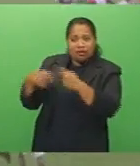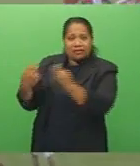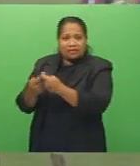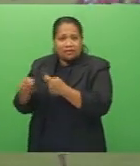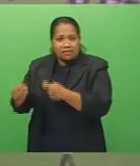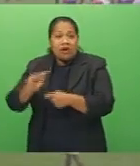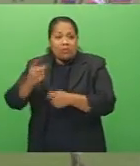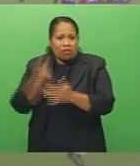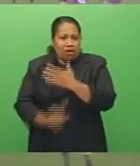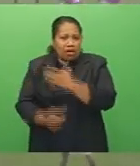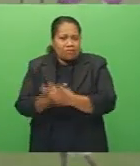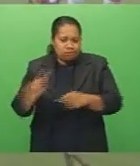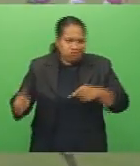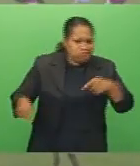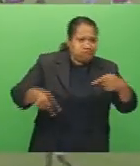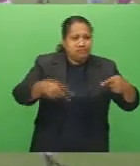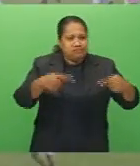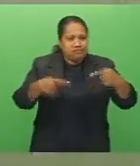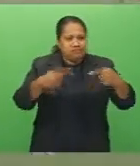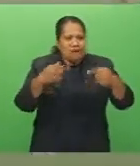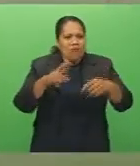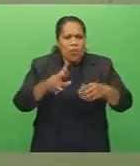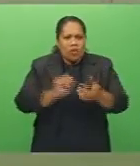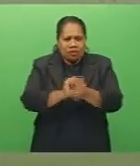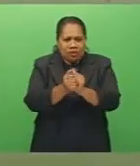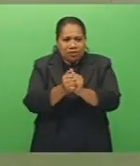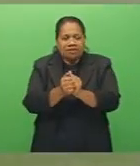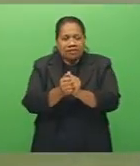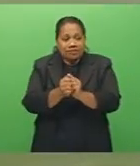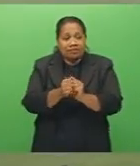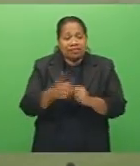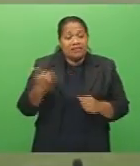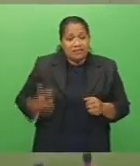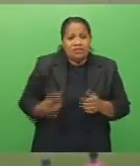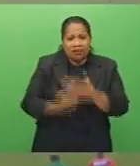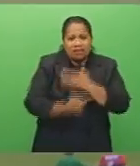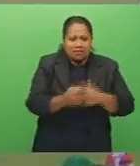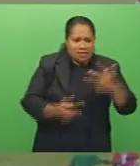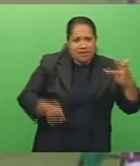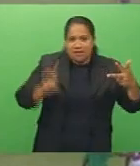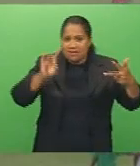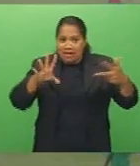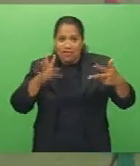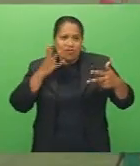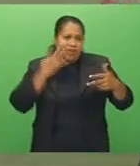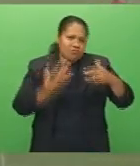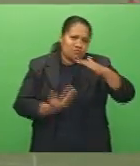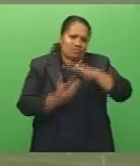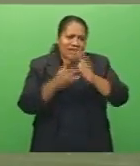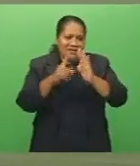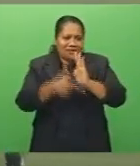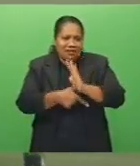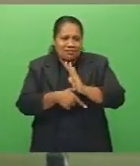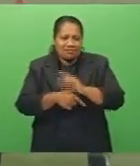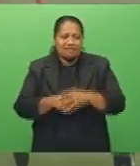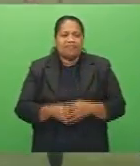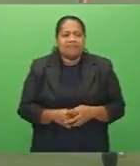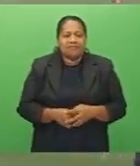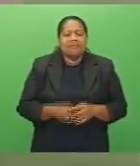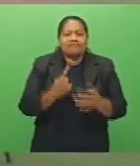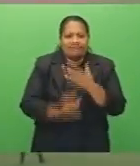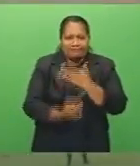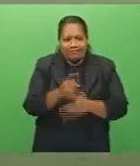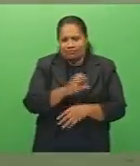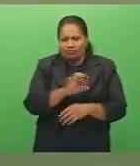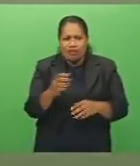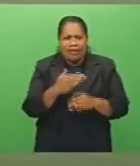back-to-back tries. However, the side trailed 8-10 during the break as the conversions were unsuccessful. It wasn't until a